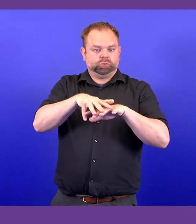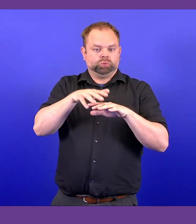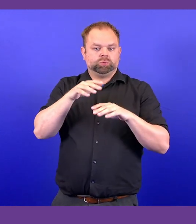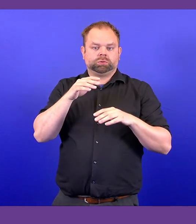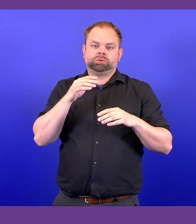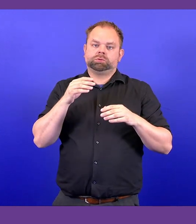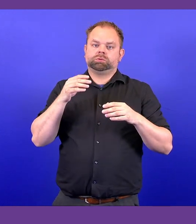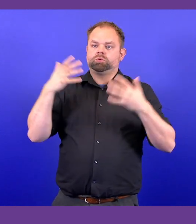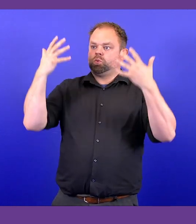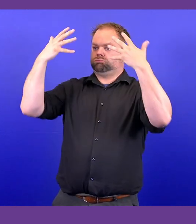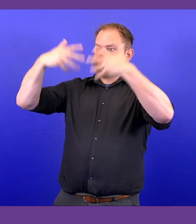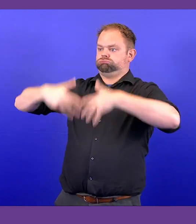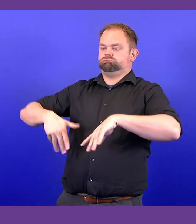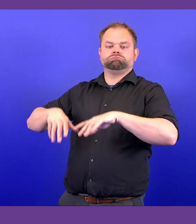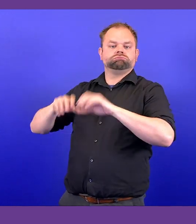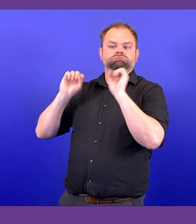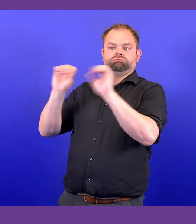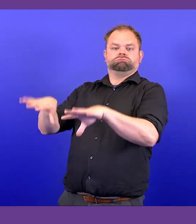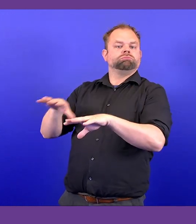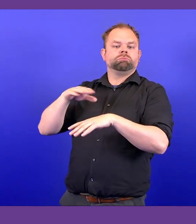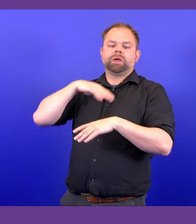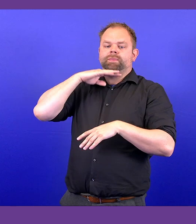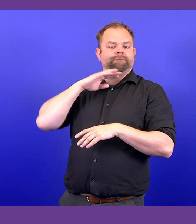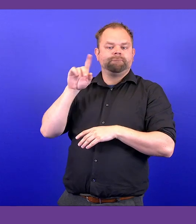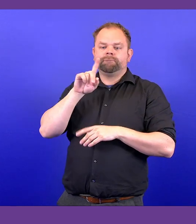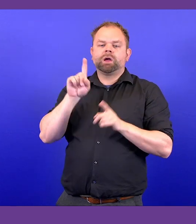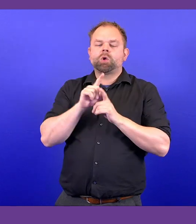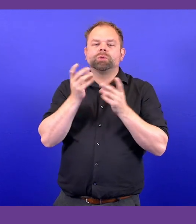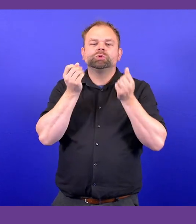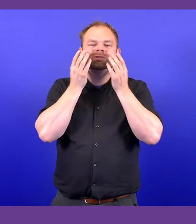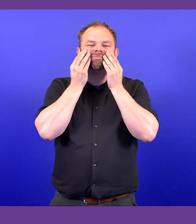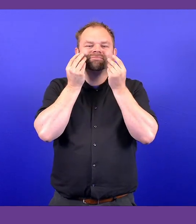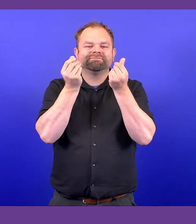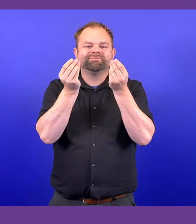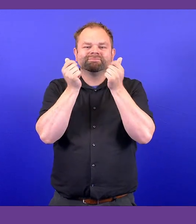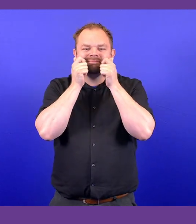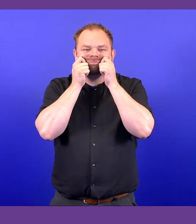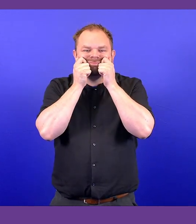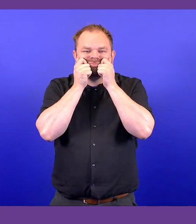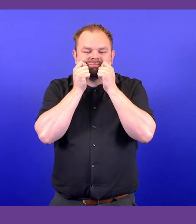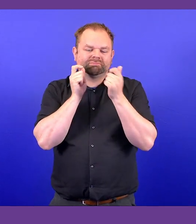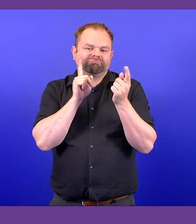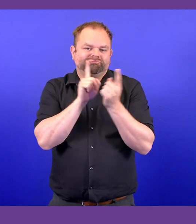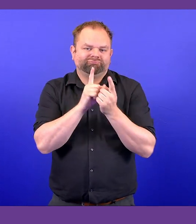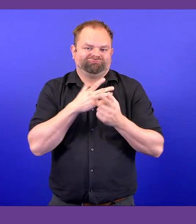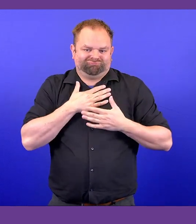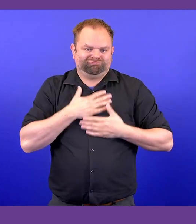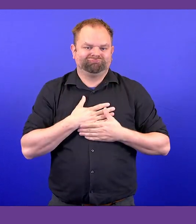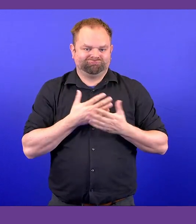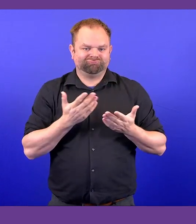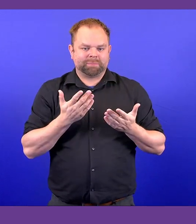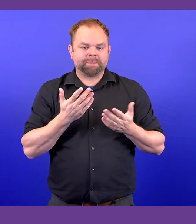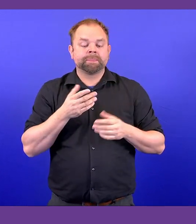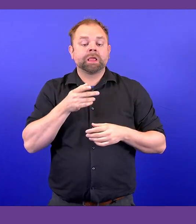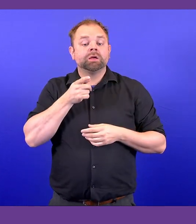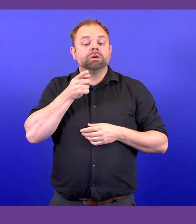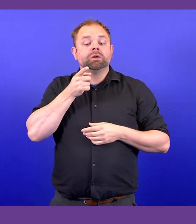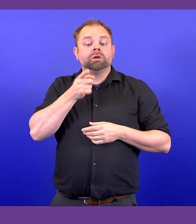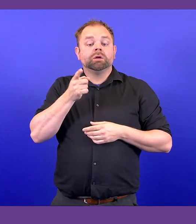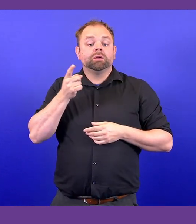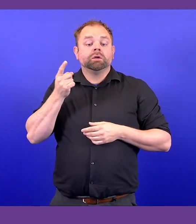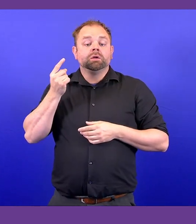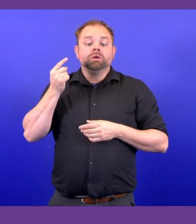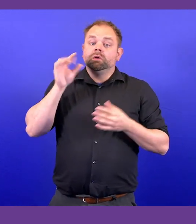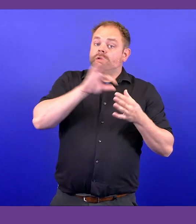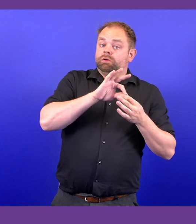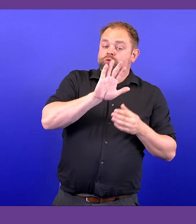are understandable to everyone. Just an example in Châtelet station, so the area metro station in Paris, which is one of